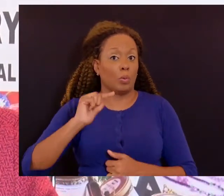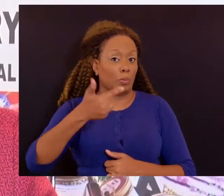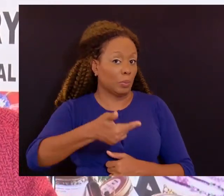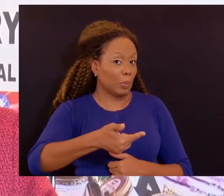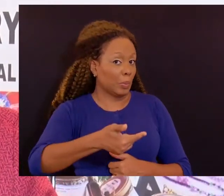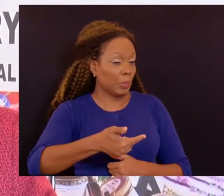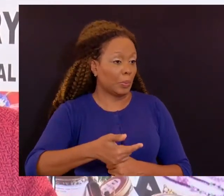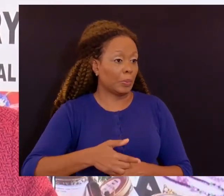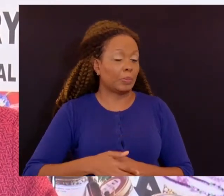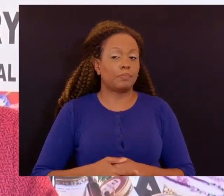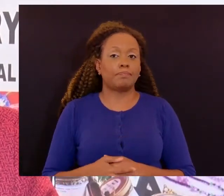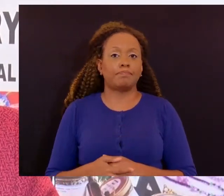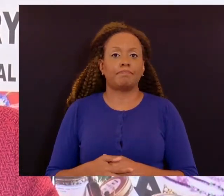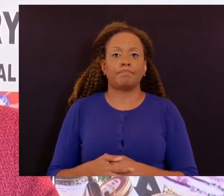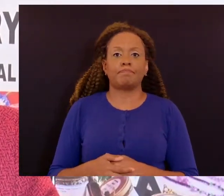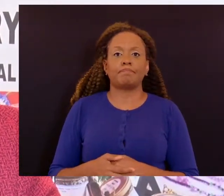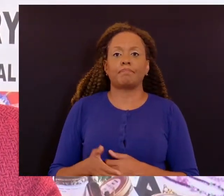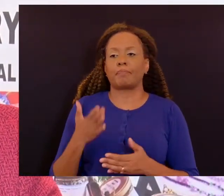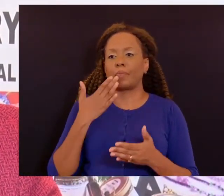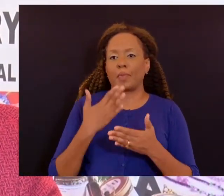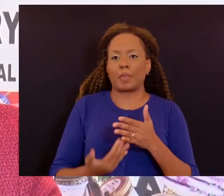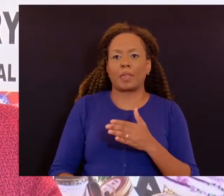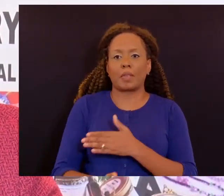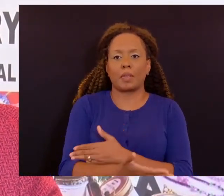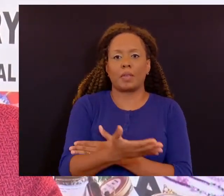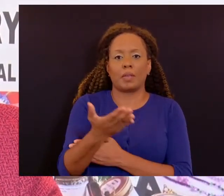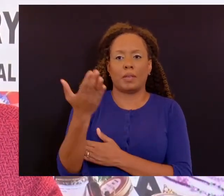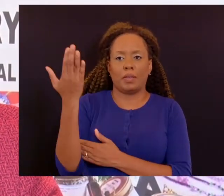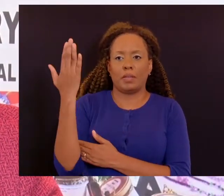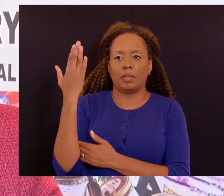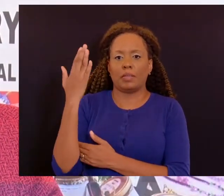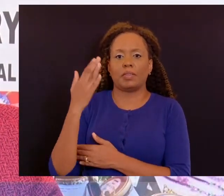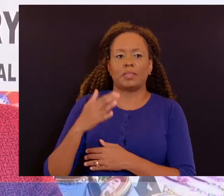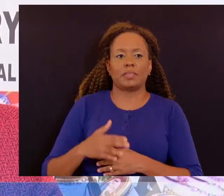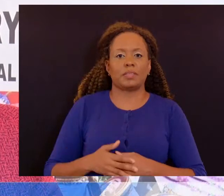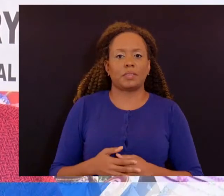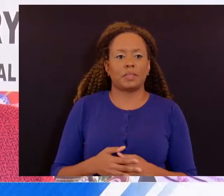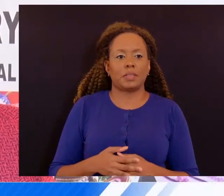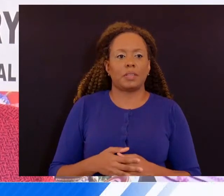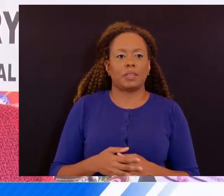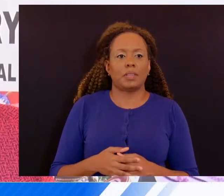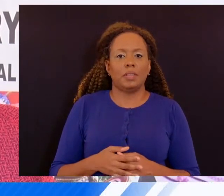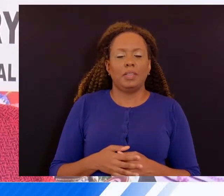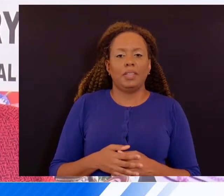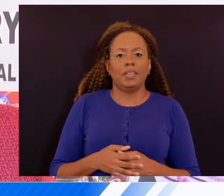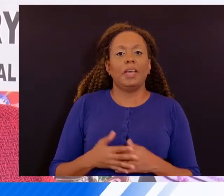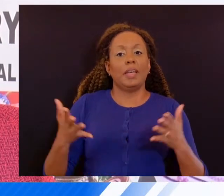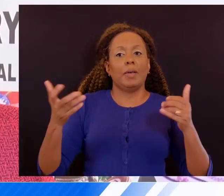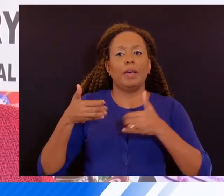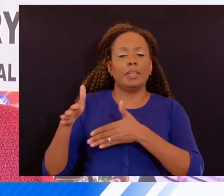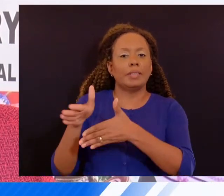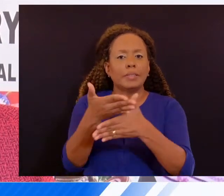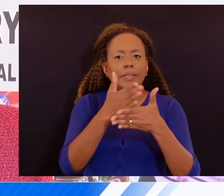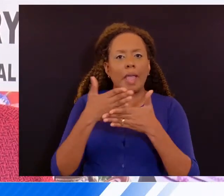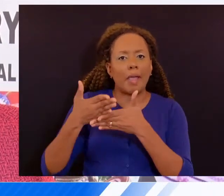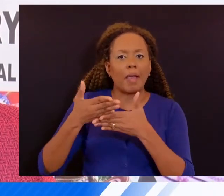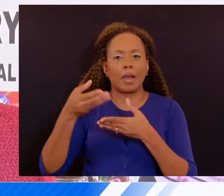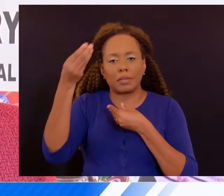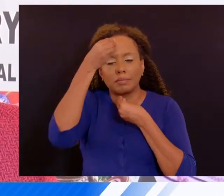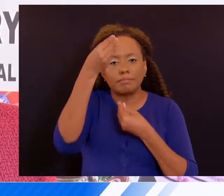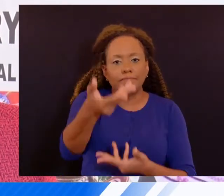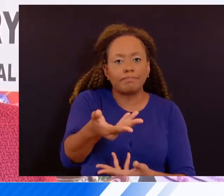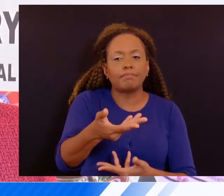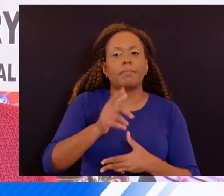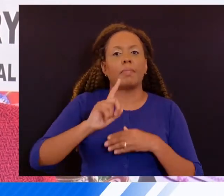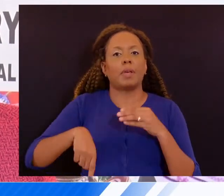Thank you, Minister. Good morning, all. It is at this point that I wanted to share information as it relates to